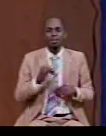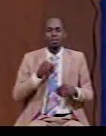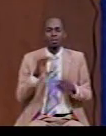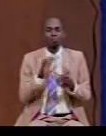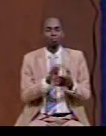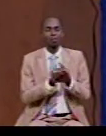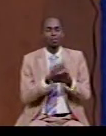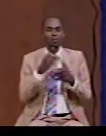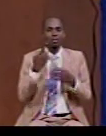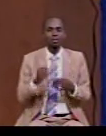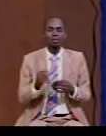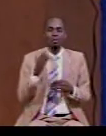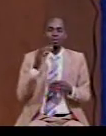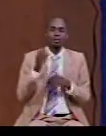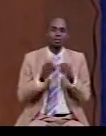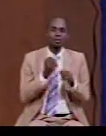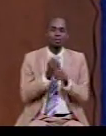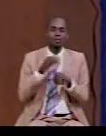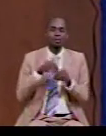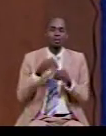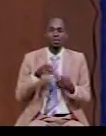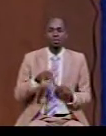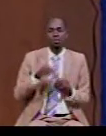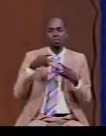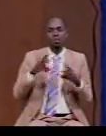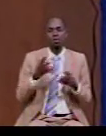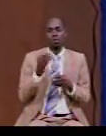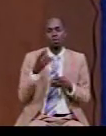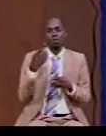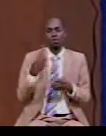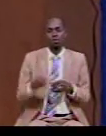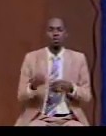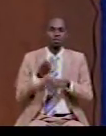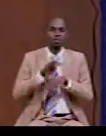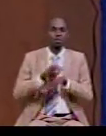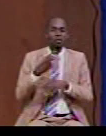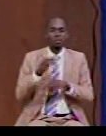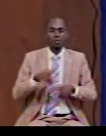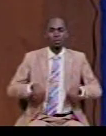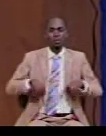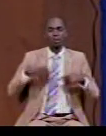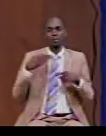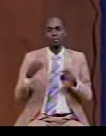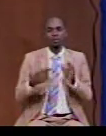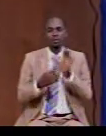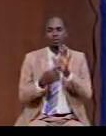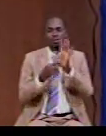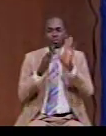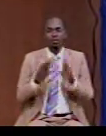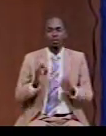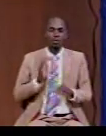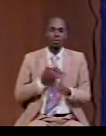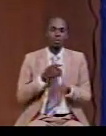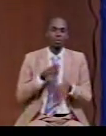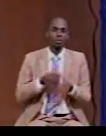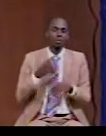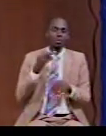a living legend of our time, one of the greatest teachers of the Bible. The sacrifice